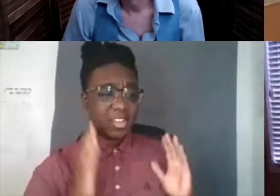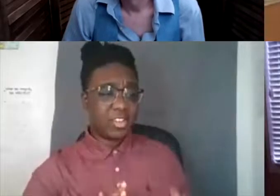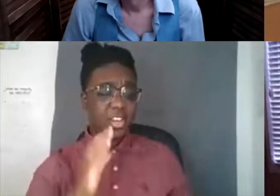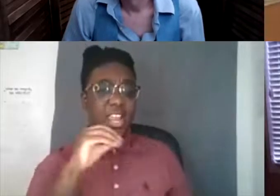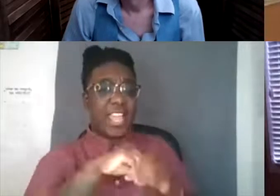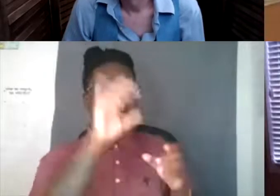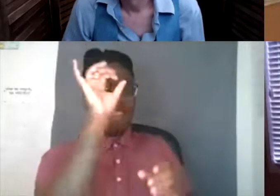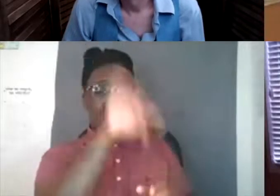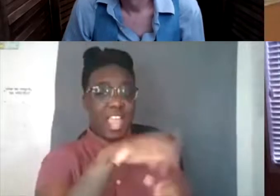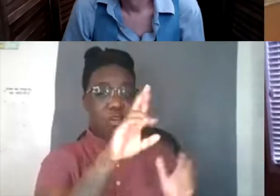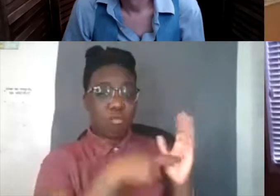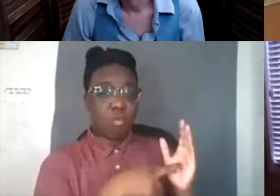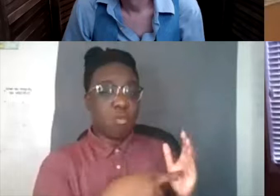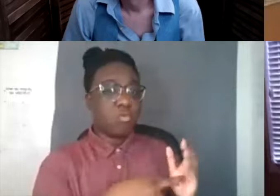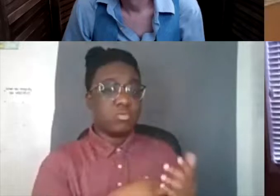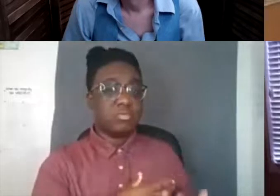You deserved all that acclaim.